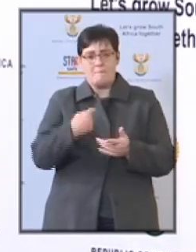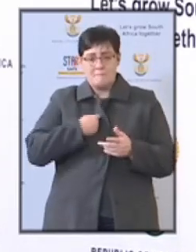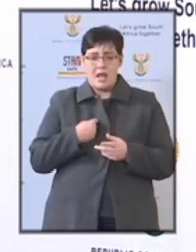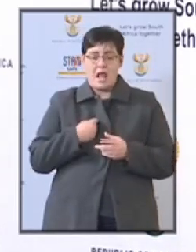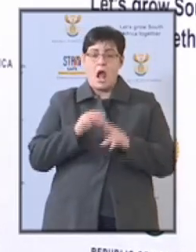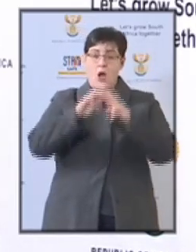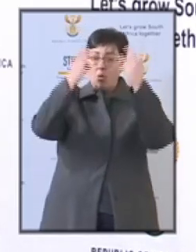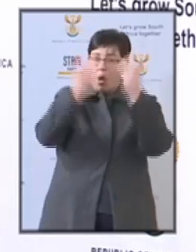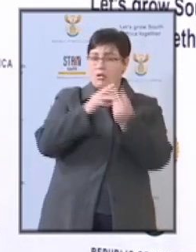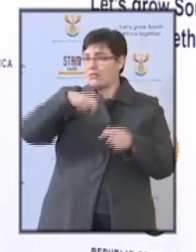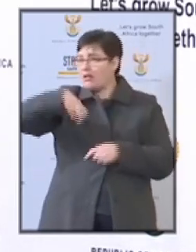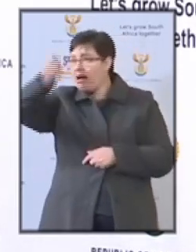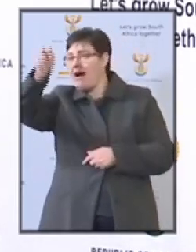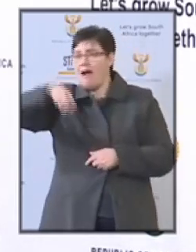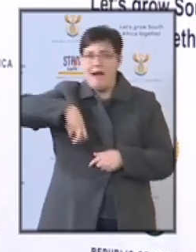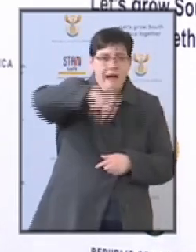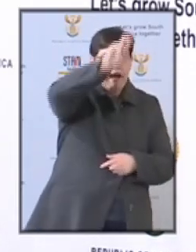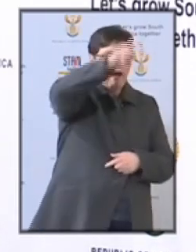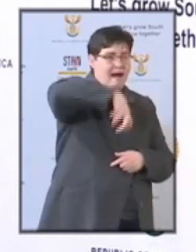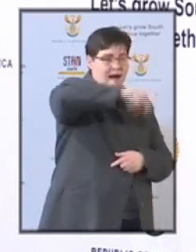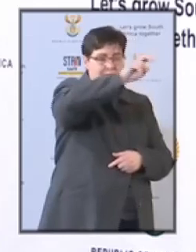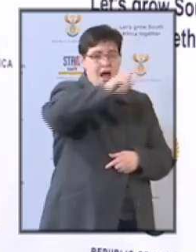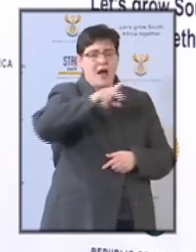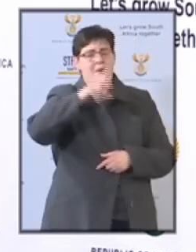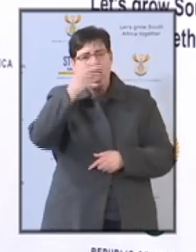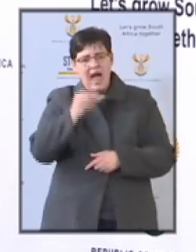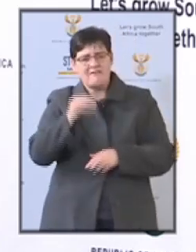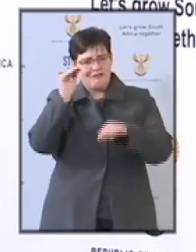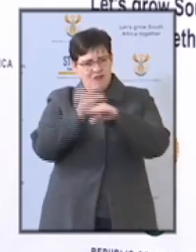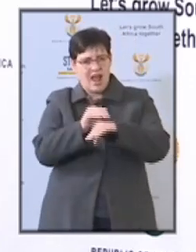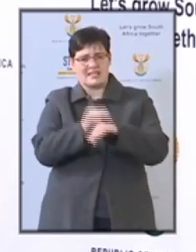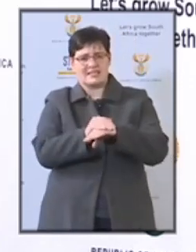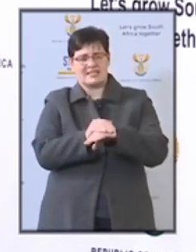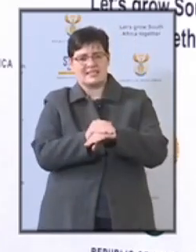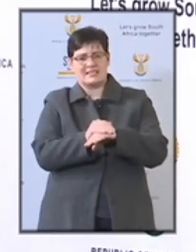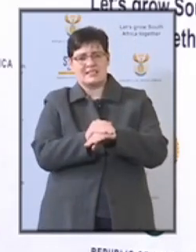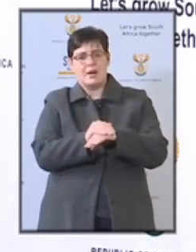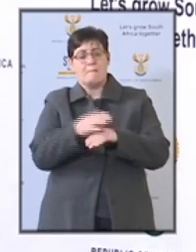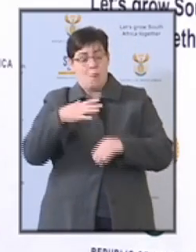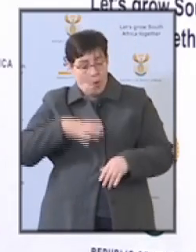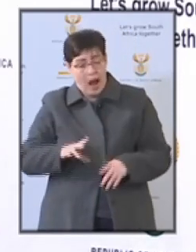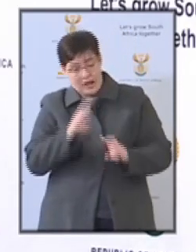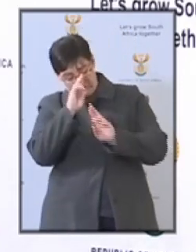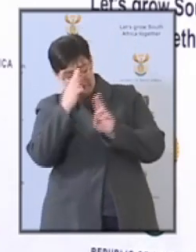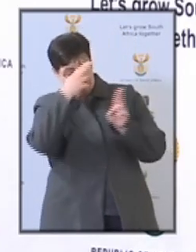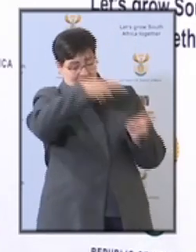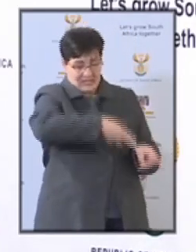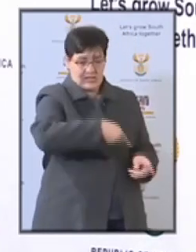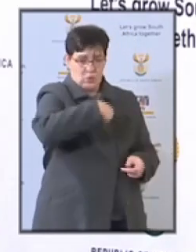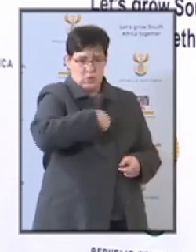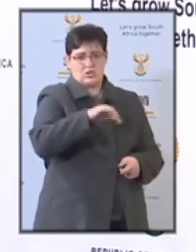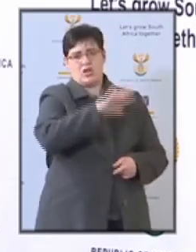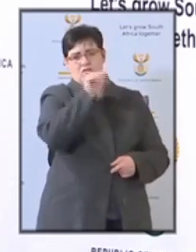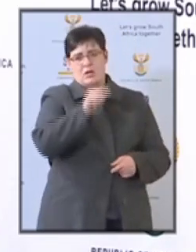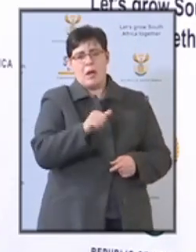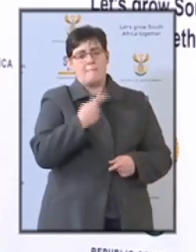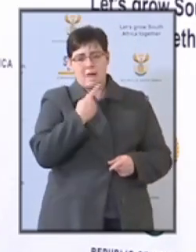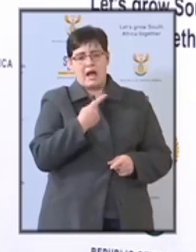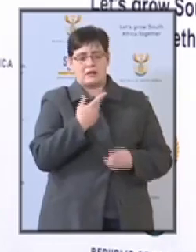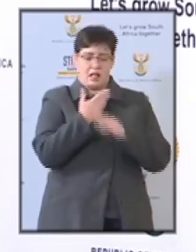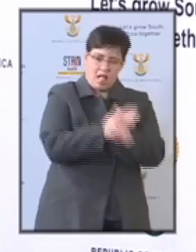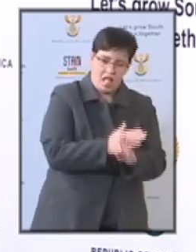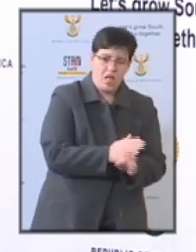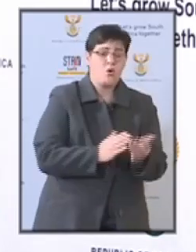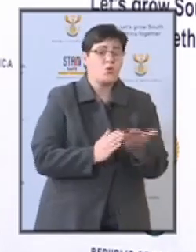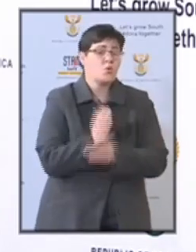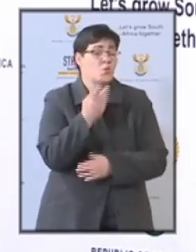global platforms that I talk to people. And I had a group of friends who were intending to come to South Africa and COVID stopped them.